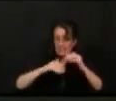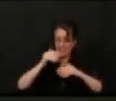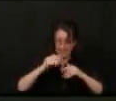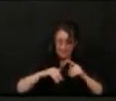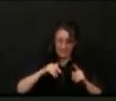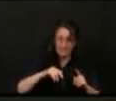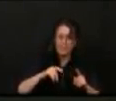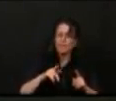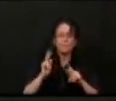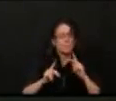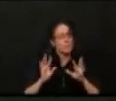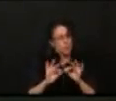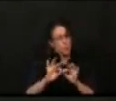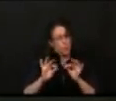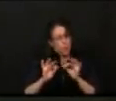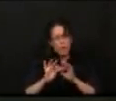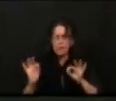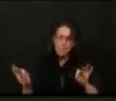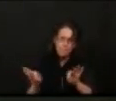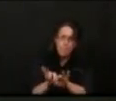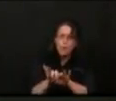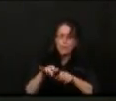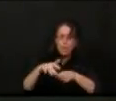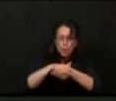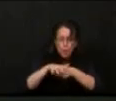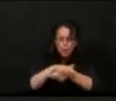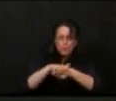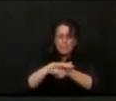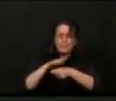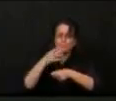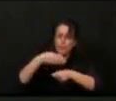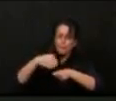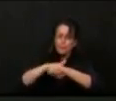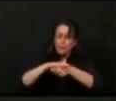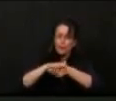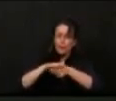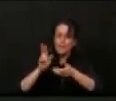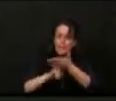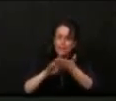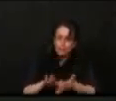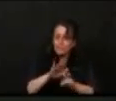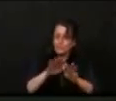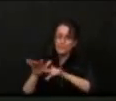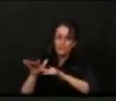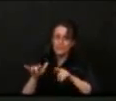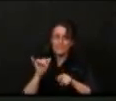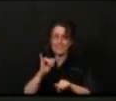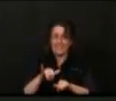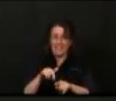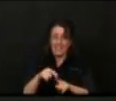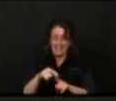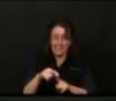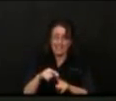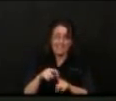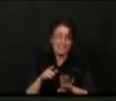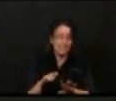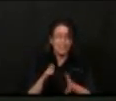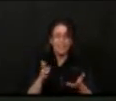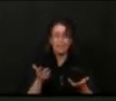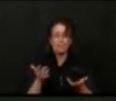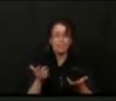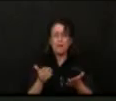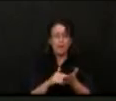how to make sure that local contractors and local employees are hired. And when companies like that come, wherever they go, the town say, we'd like you to hire our people, but they've